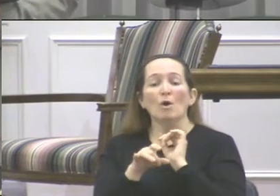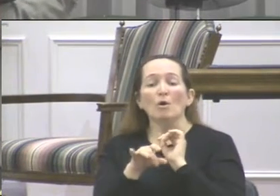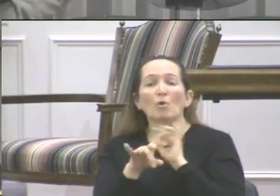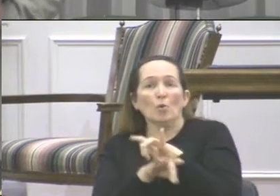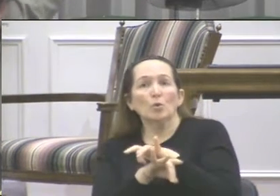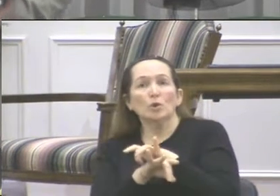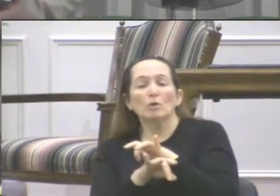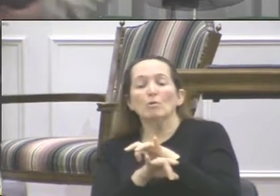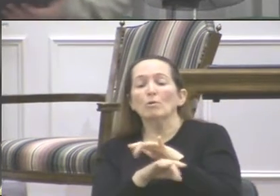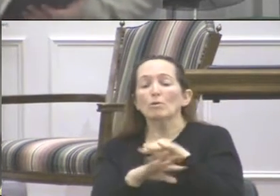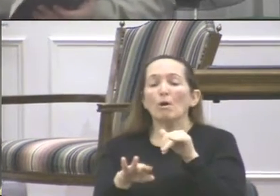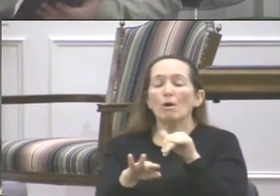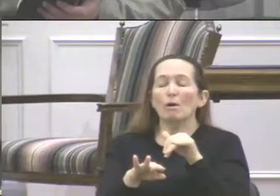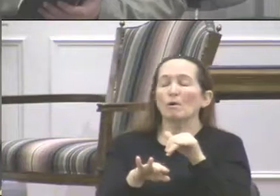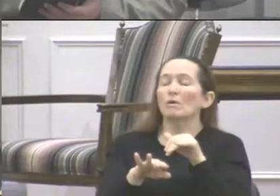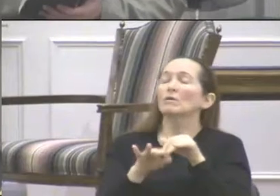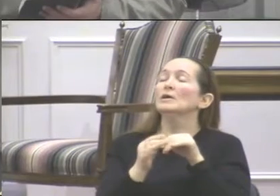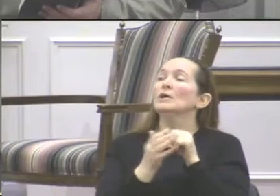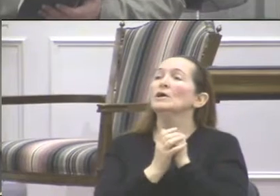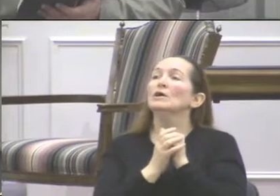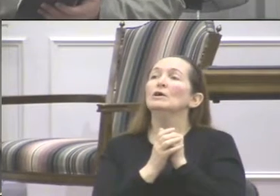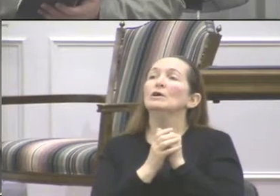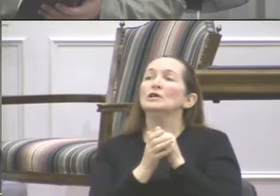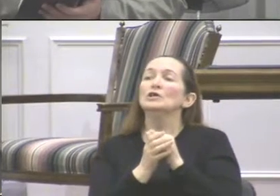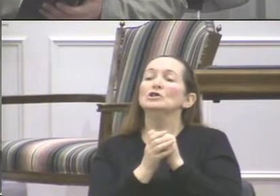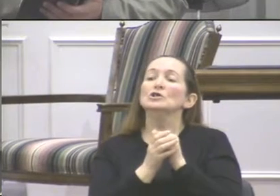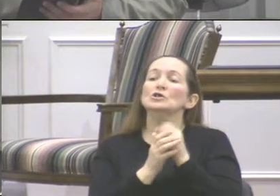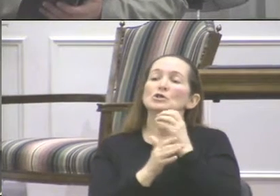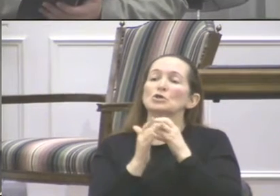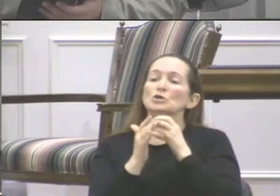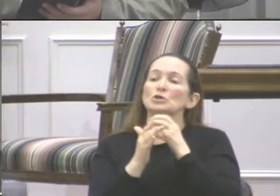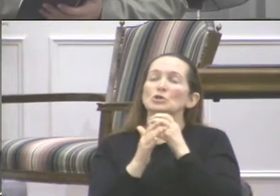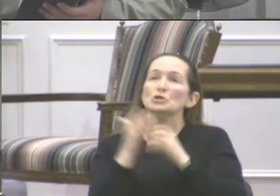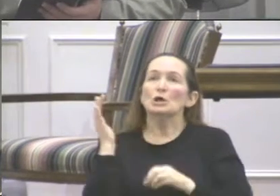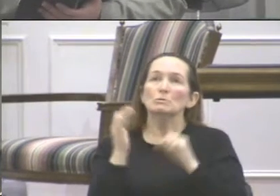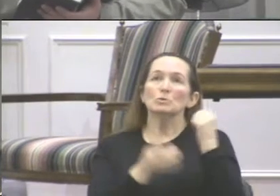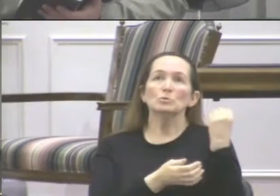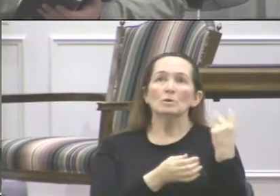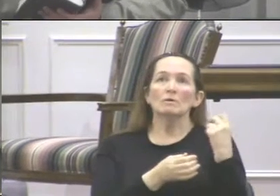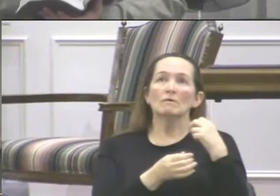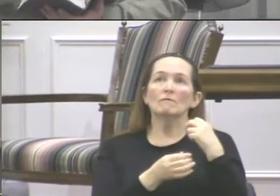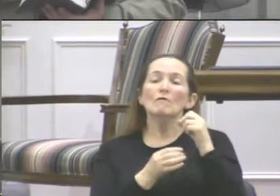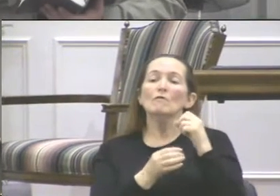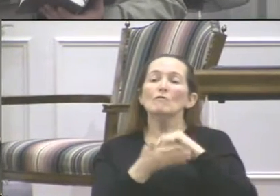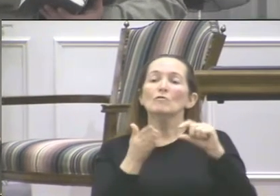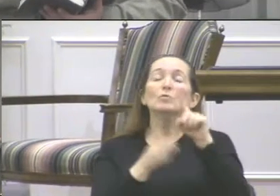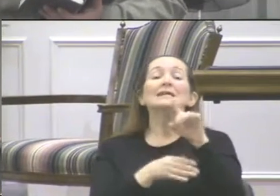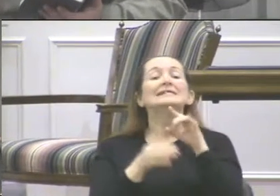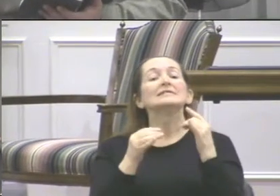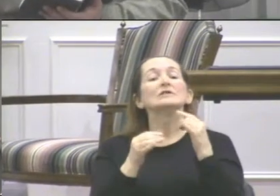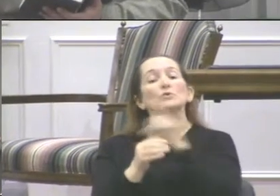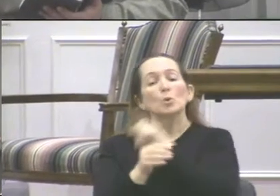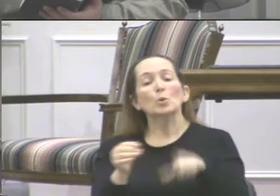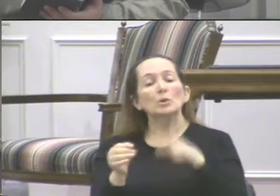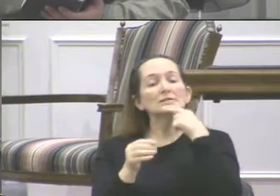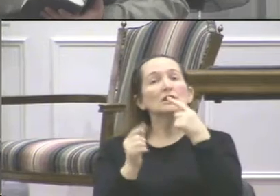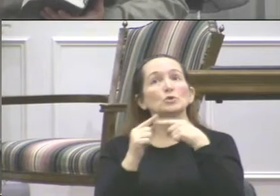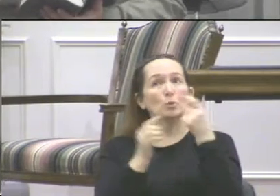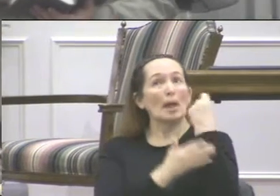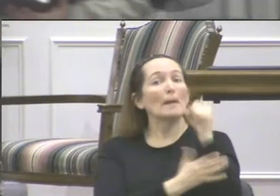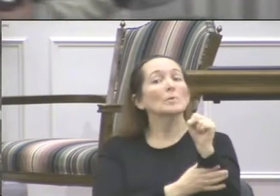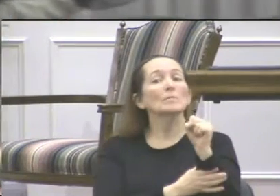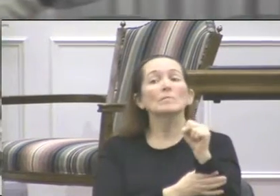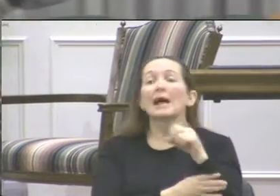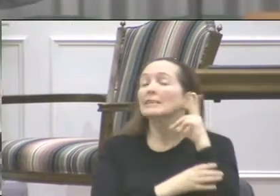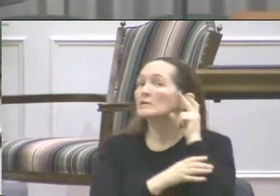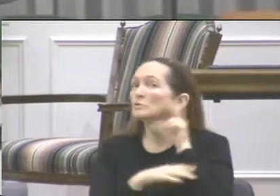an account of. Look at chapter 12, verse 1, beginning with verse 1. We're going to read those three verses one more time. It says, "Now the Lord said to Abram,"